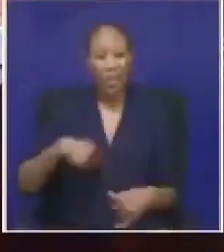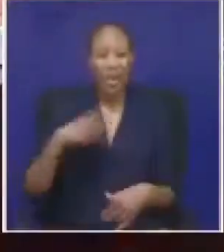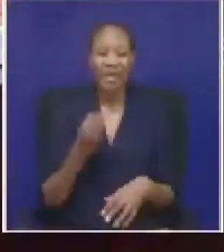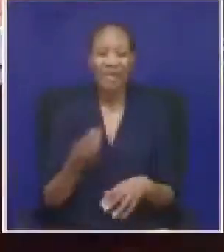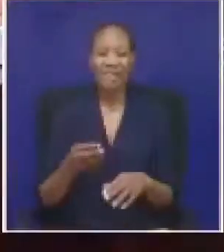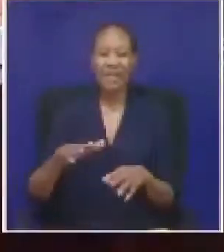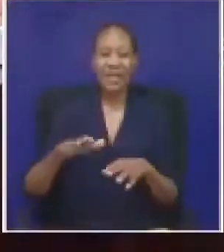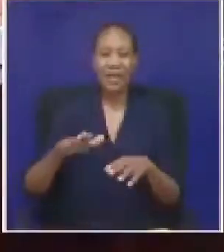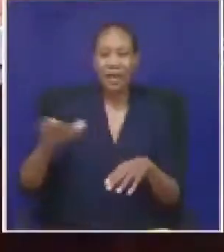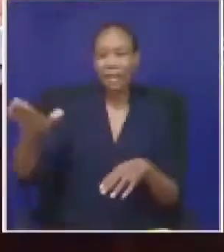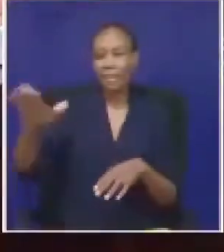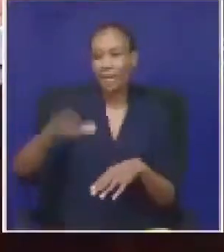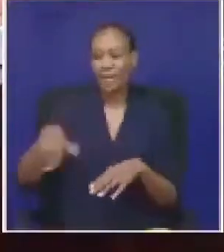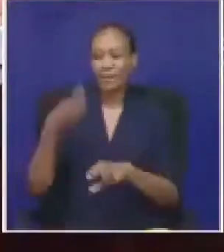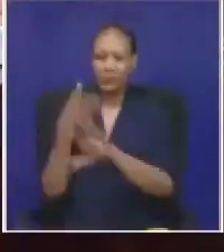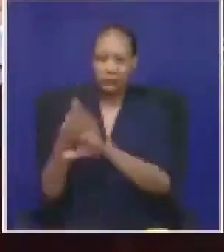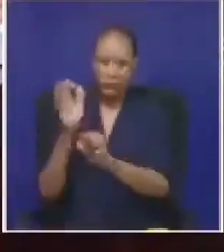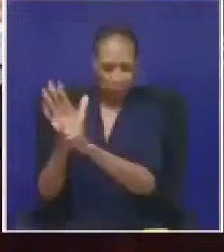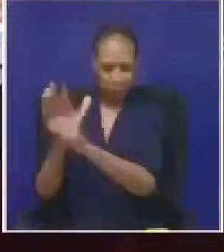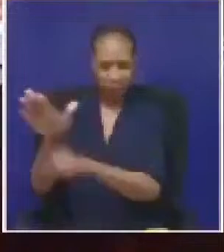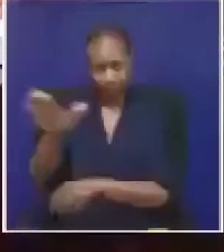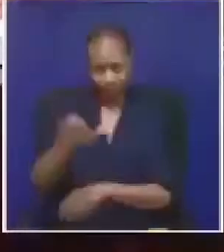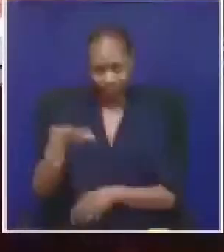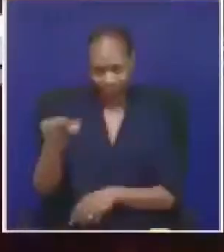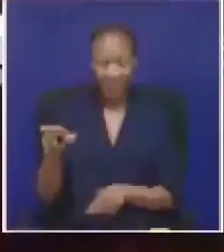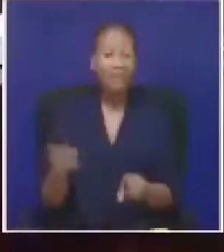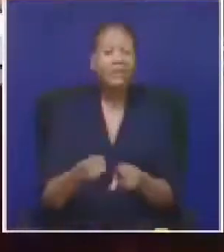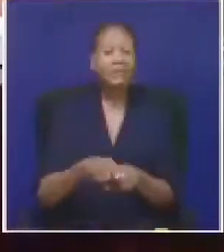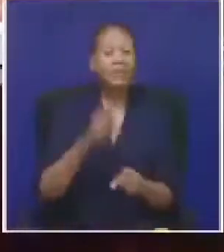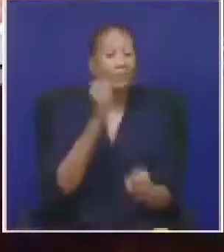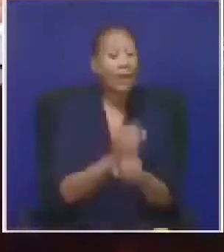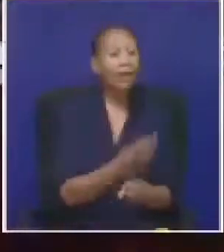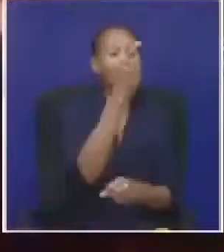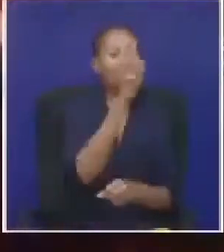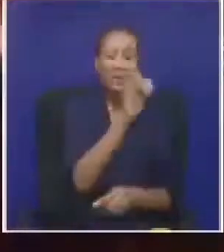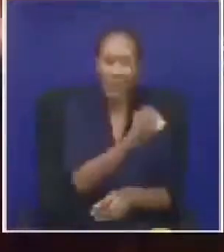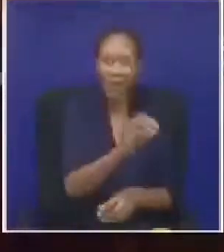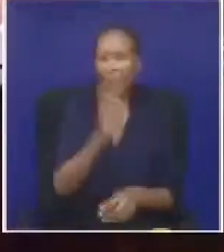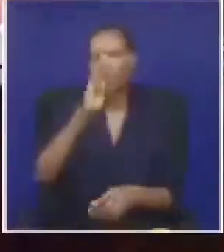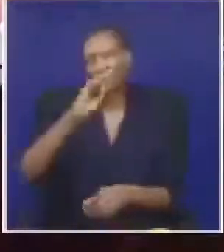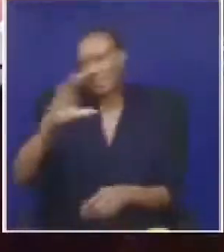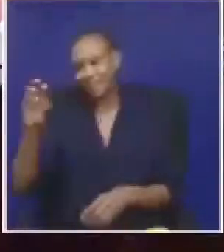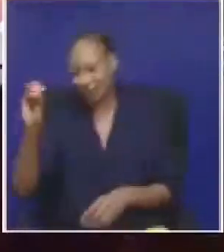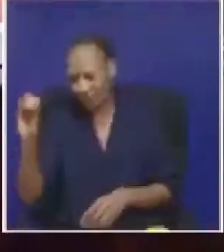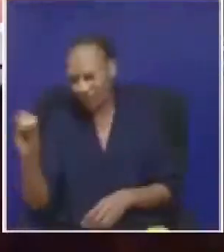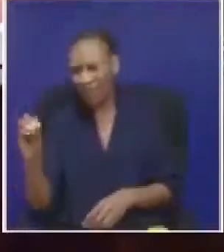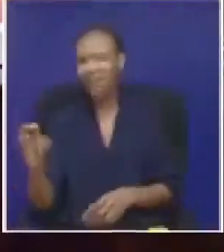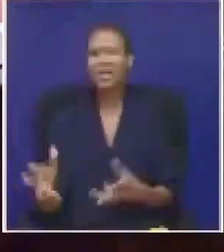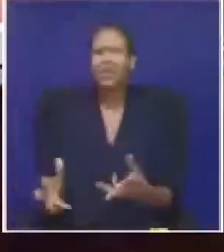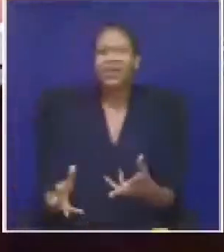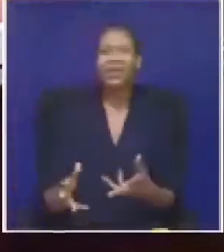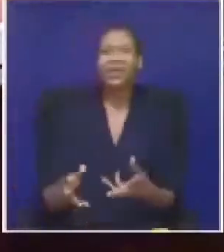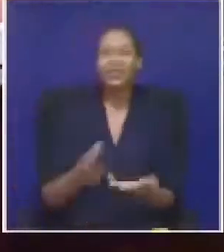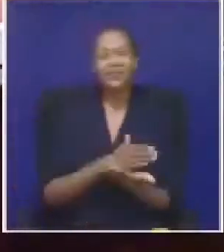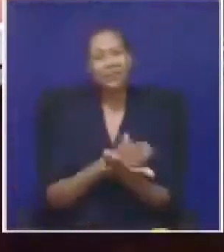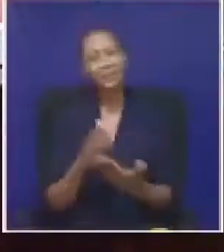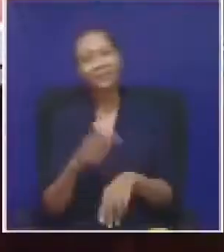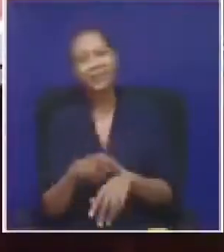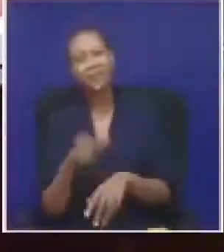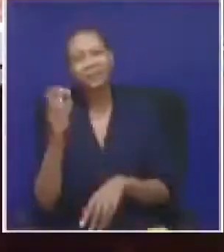informal settlement in provinces like Gauteng, the Western Cape, and to some